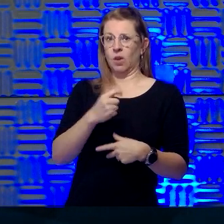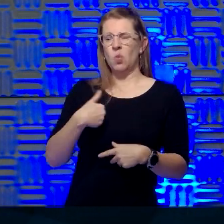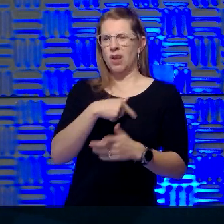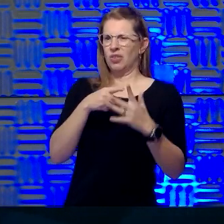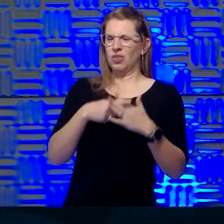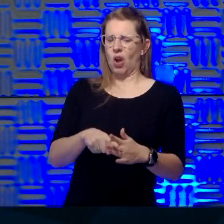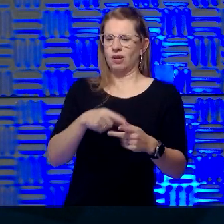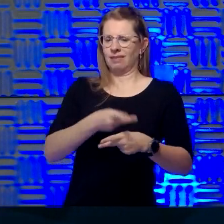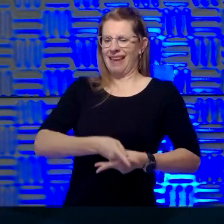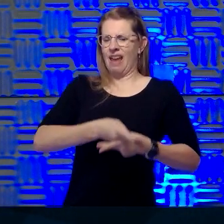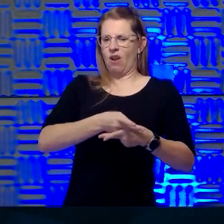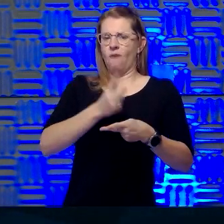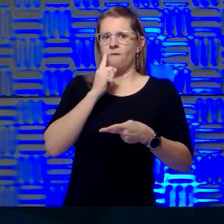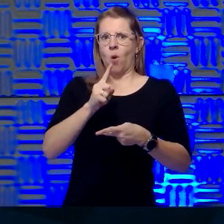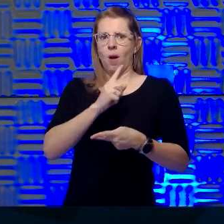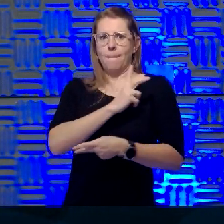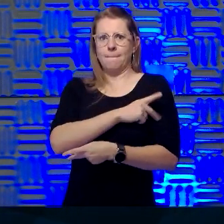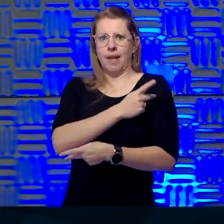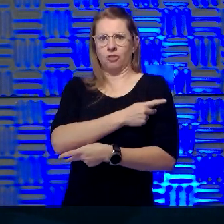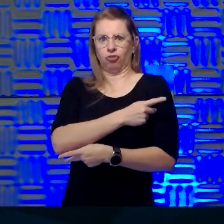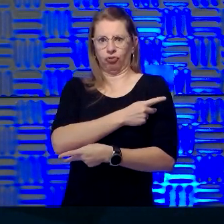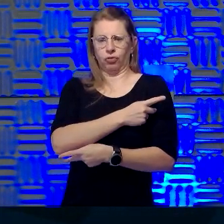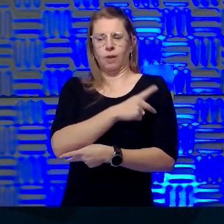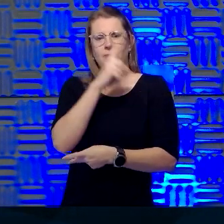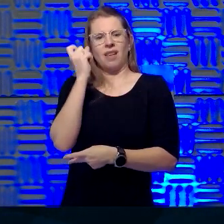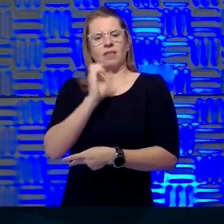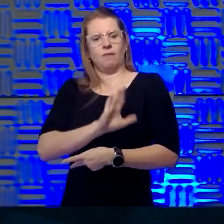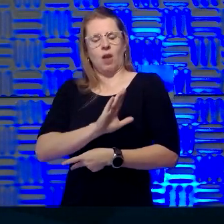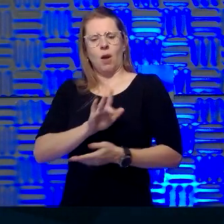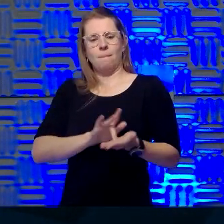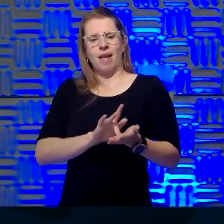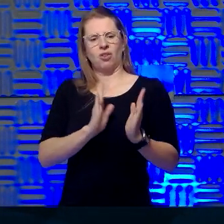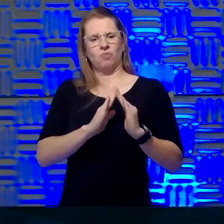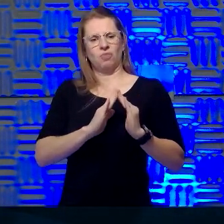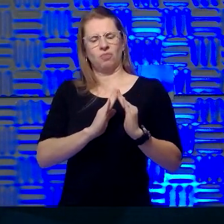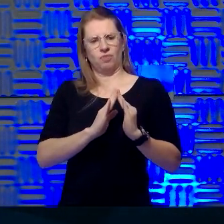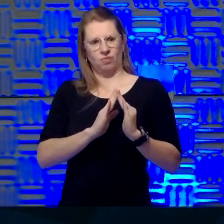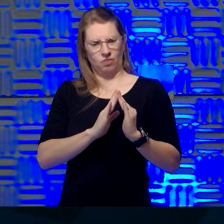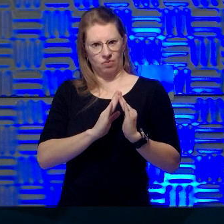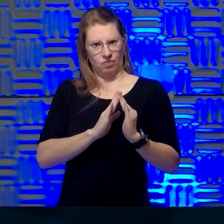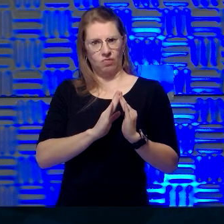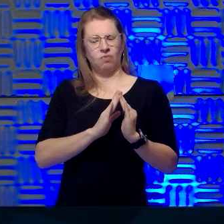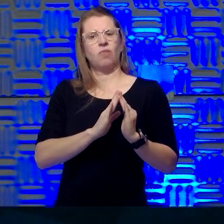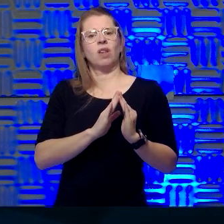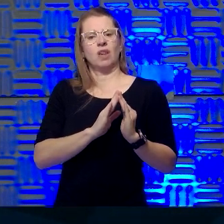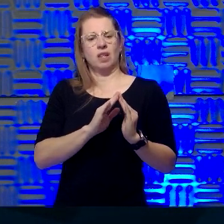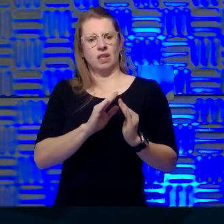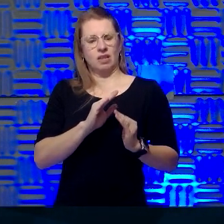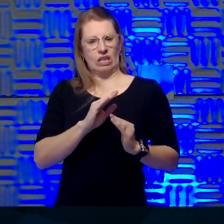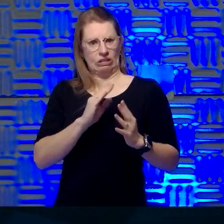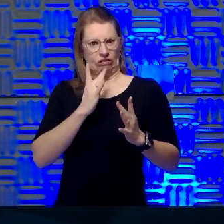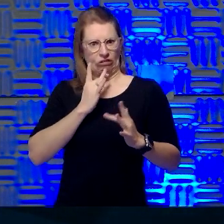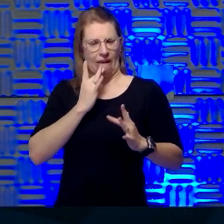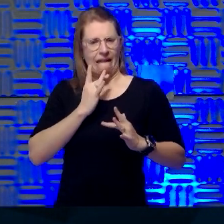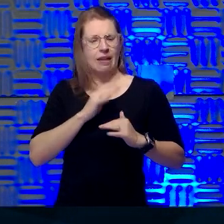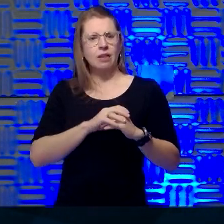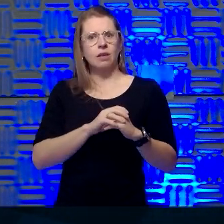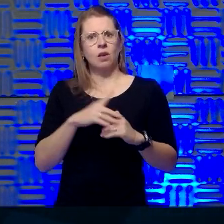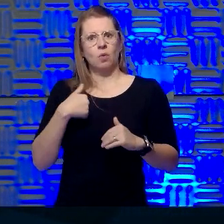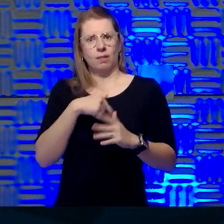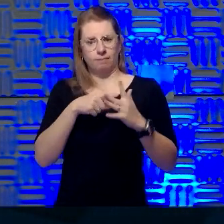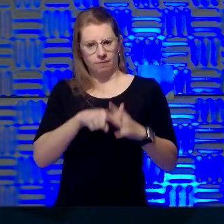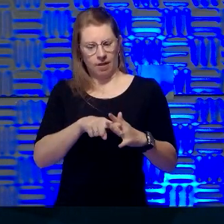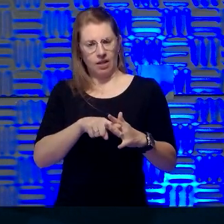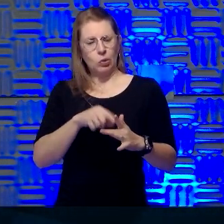to care for patients that are, because of their medical community, a strain in those environments. We're beginning